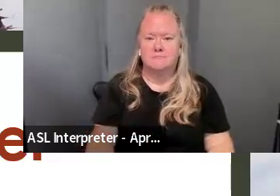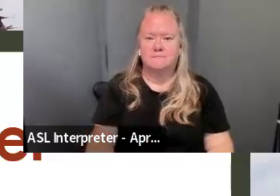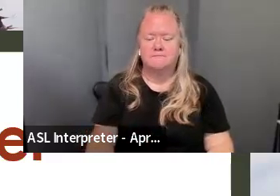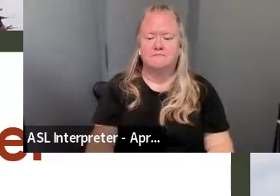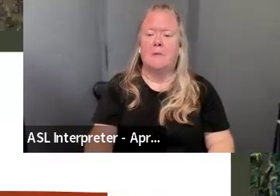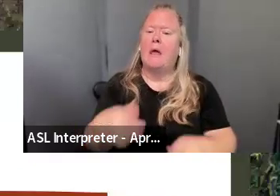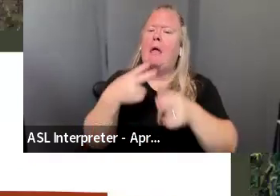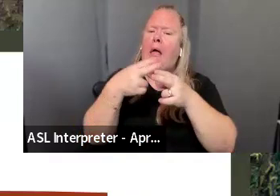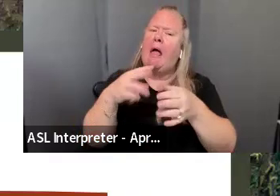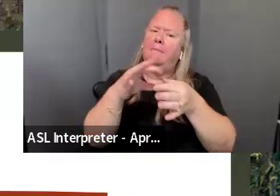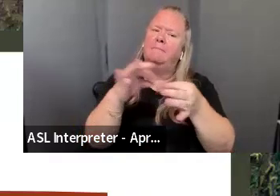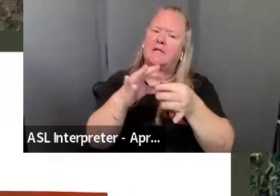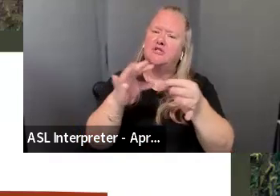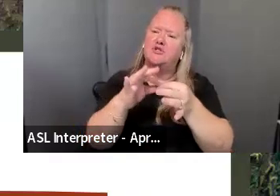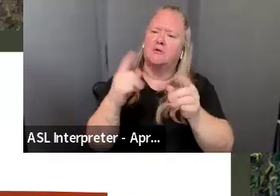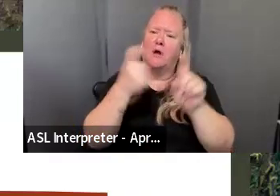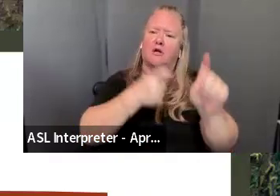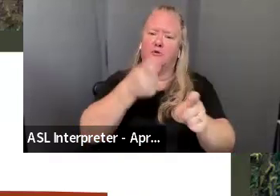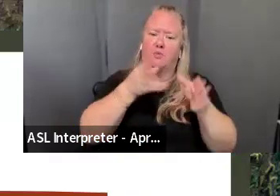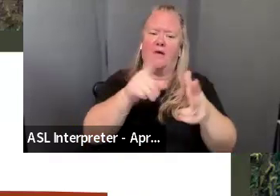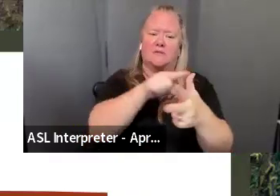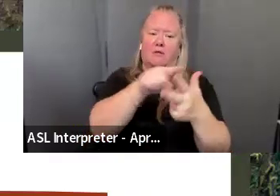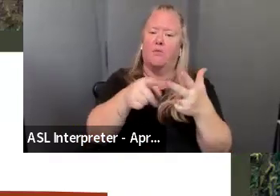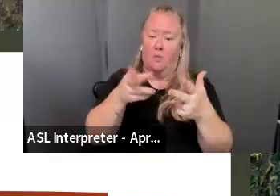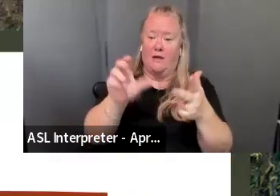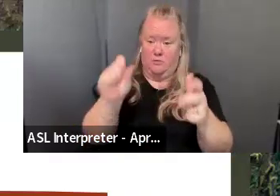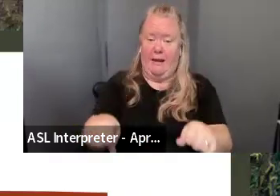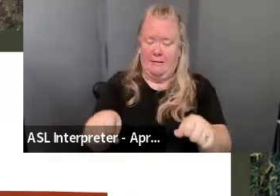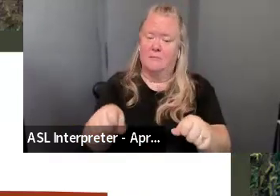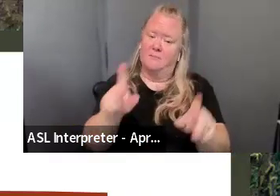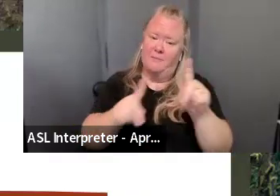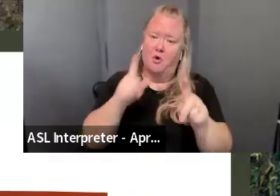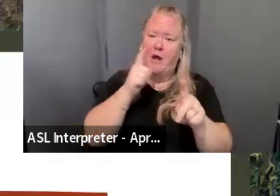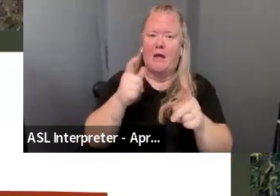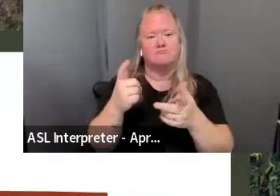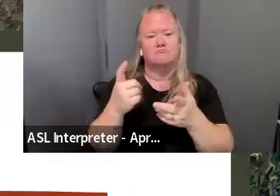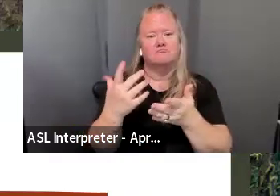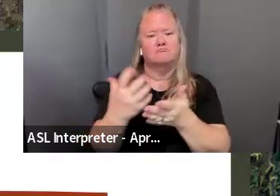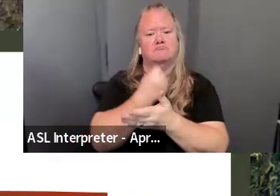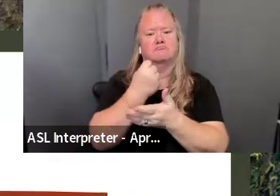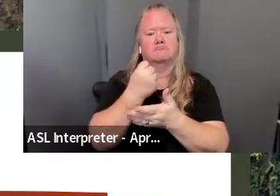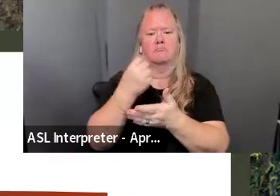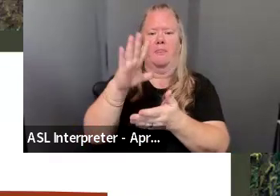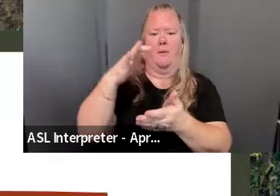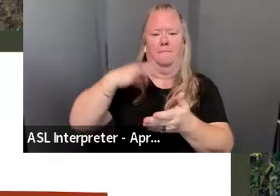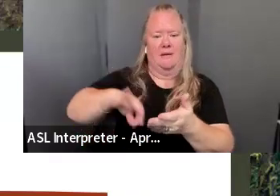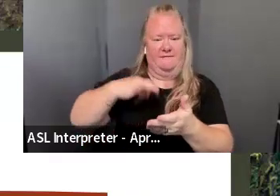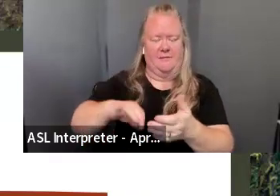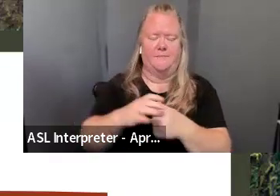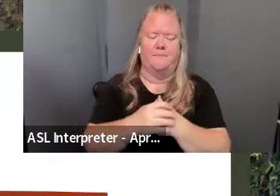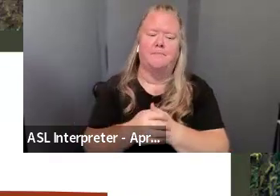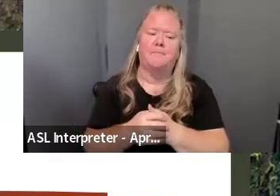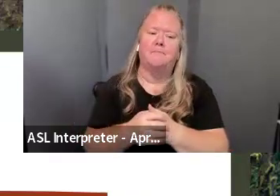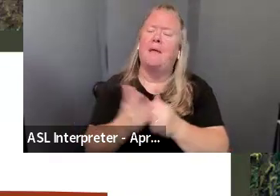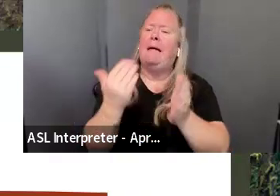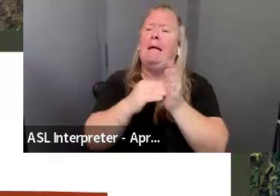So I mentioned the contribution pathways. These are the three pathways that folks will may be able to access the benefit. So